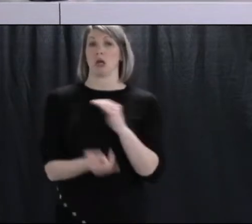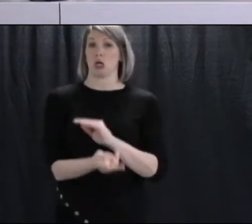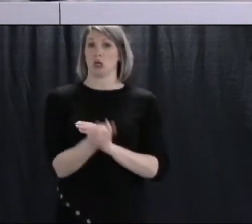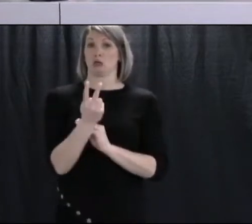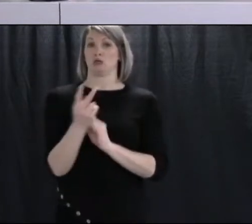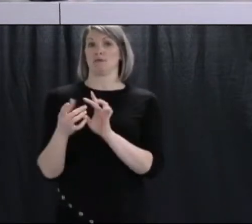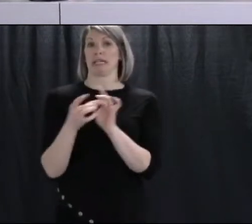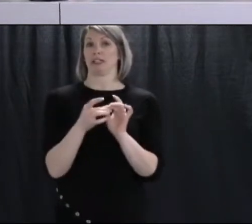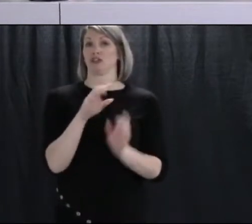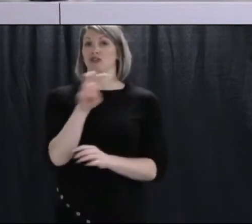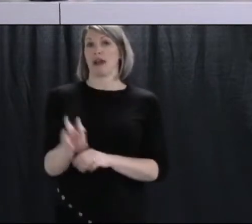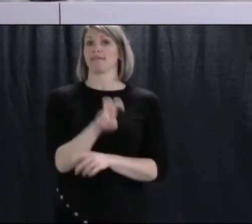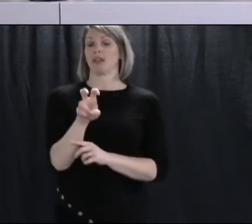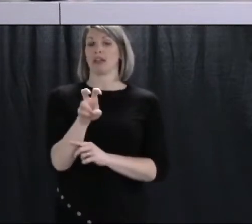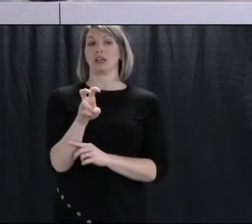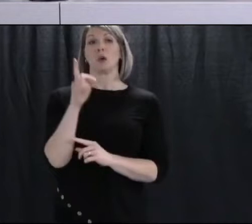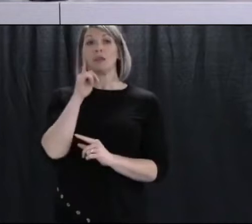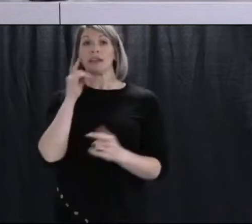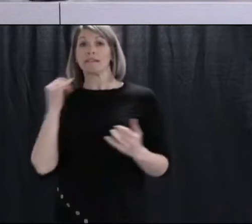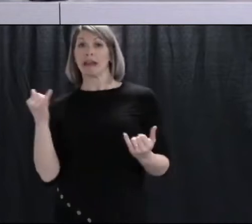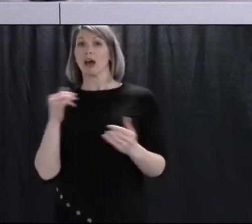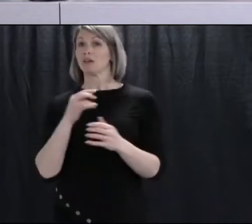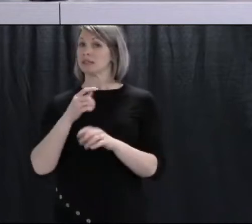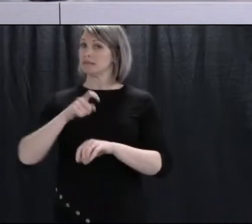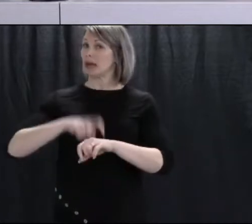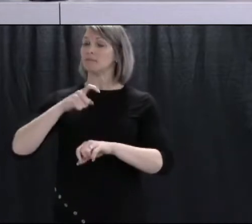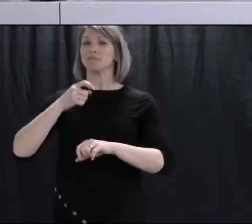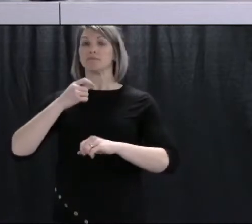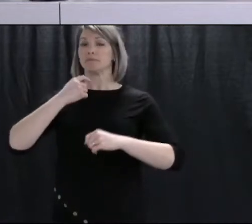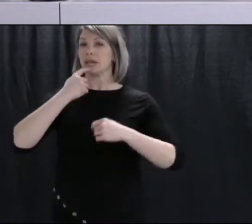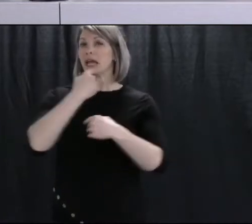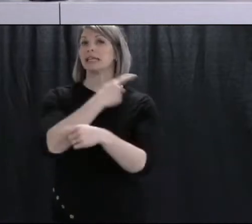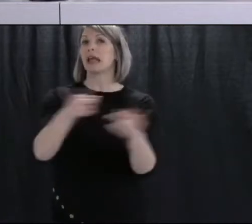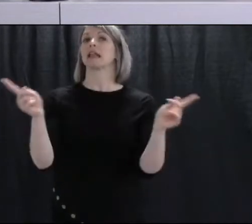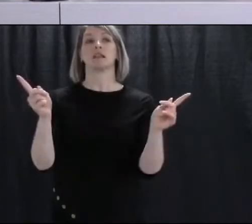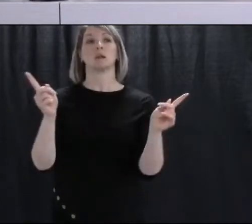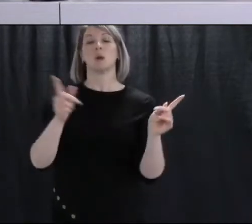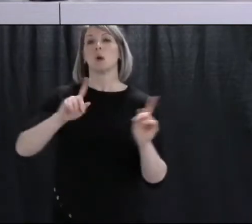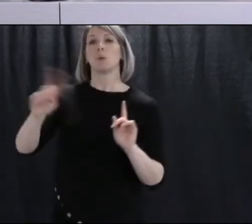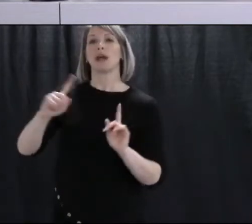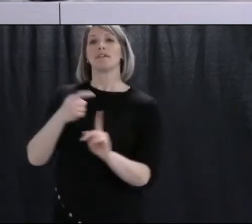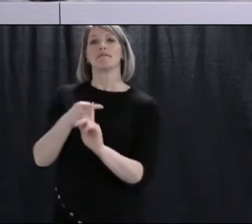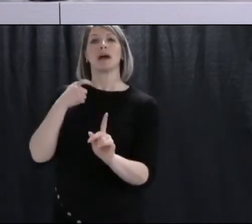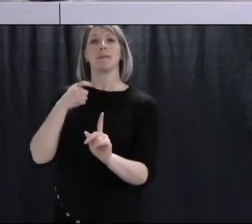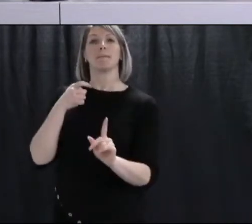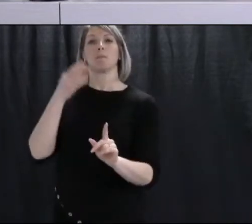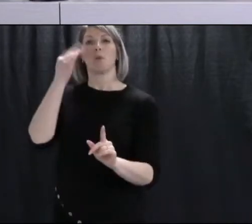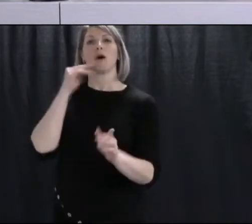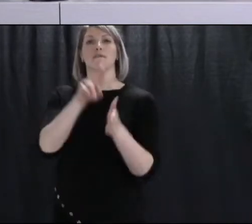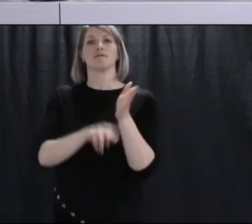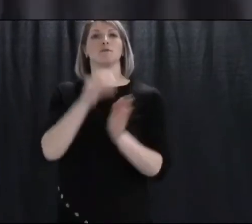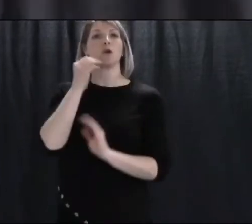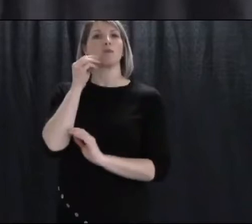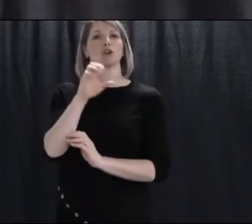now the time to start releasing some of this information with places like Hall's Funeral Home coming out and saying that they've had people infected?